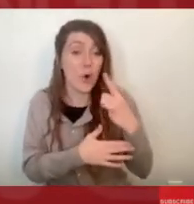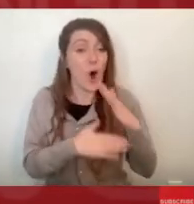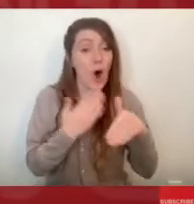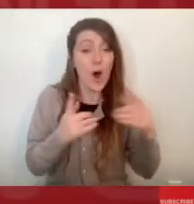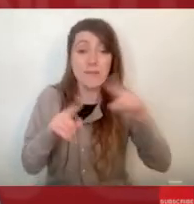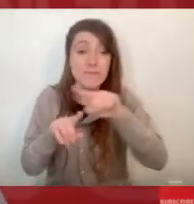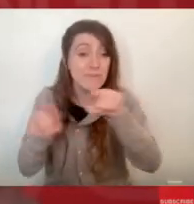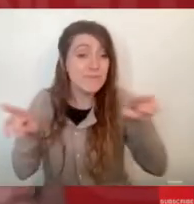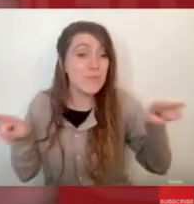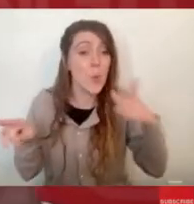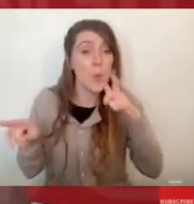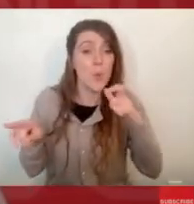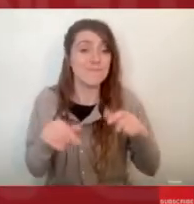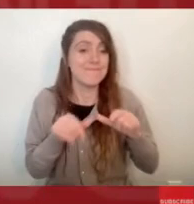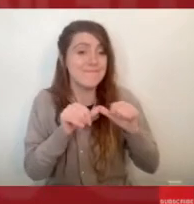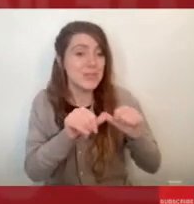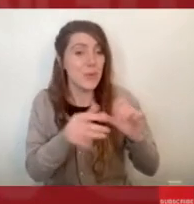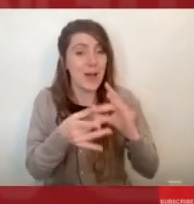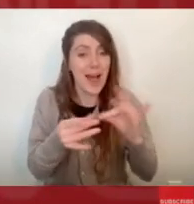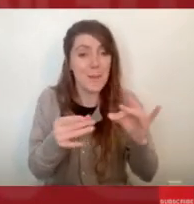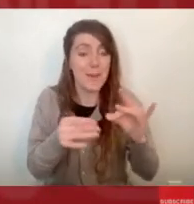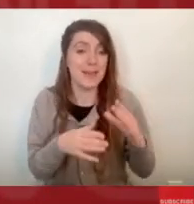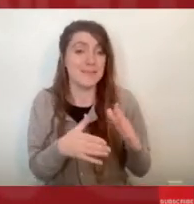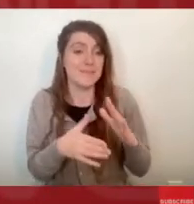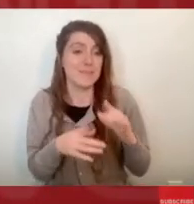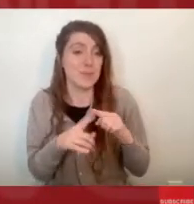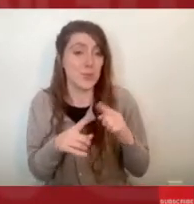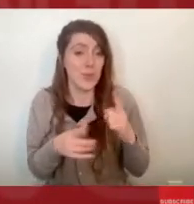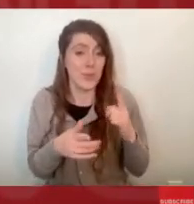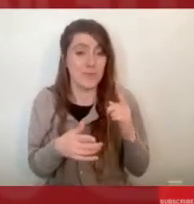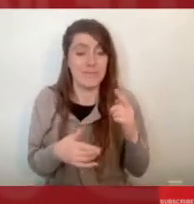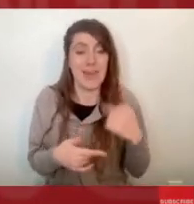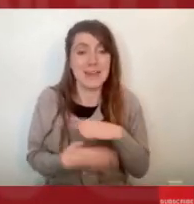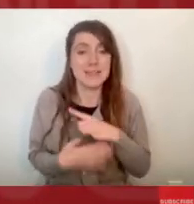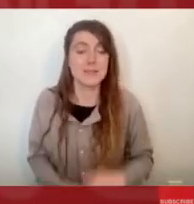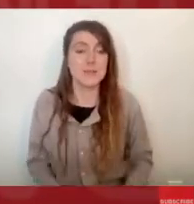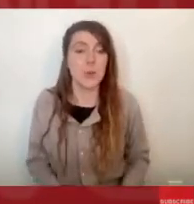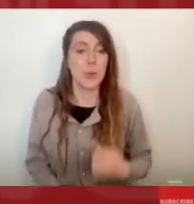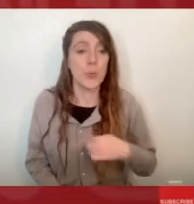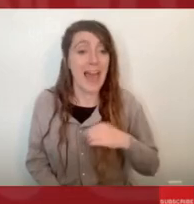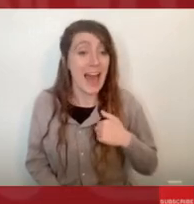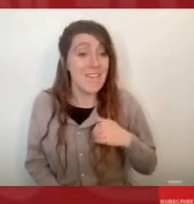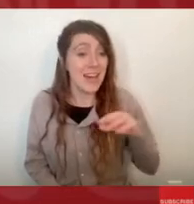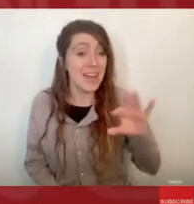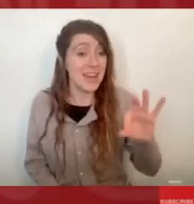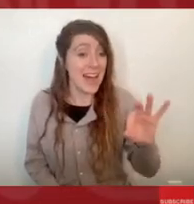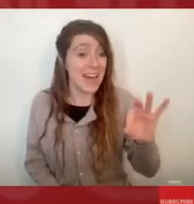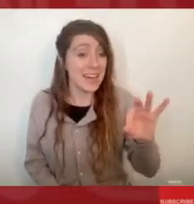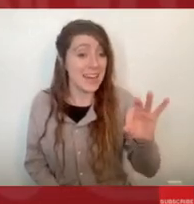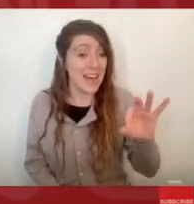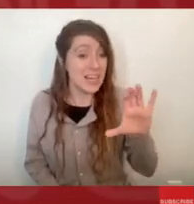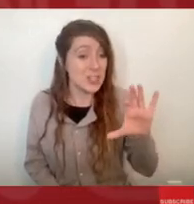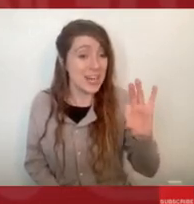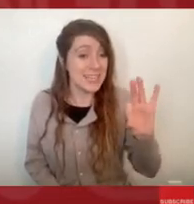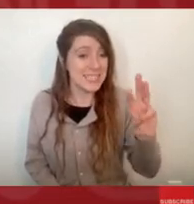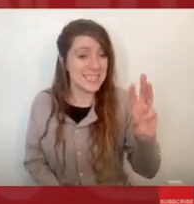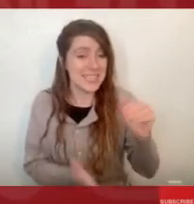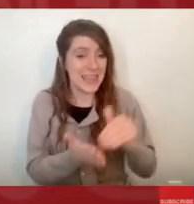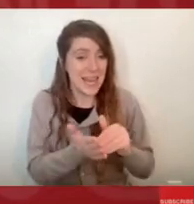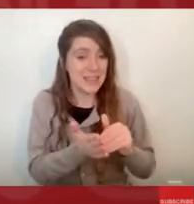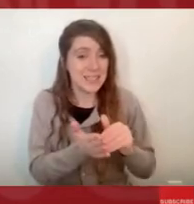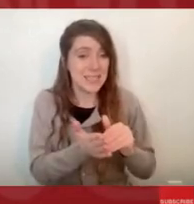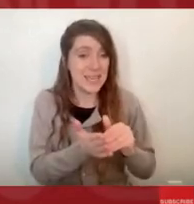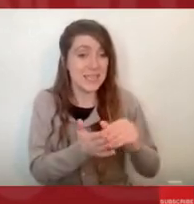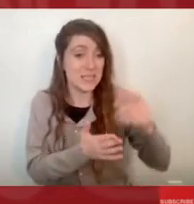shout out requests. We are at 996,000 subscribers. So close to hitting 1 million. Thank you